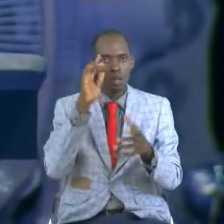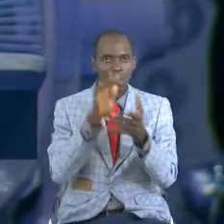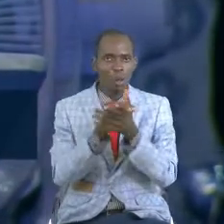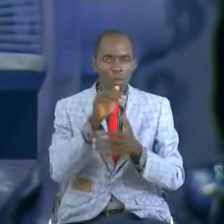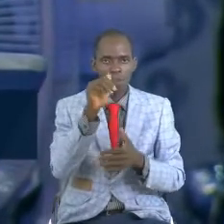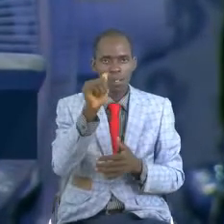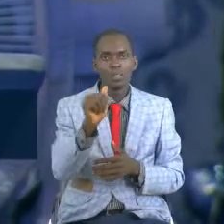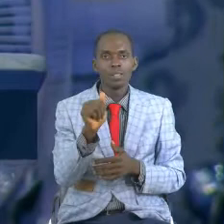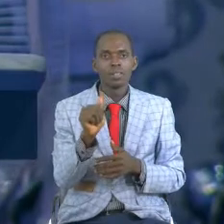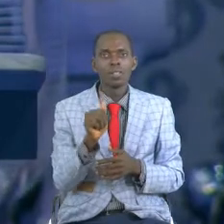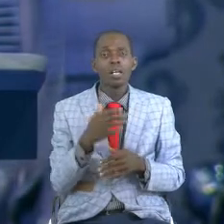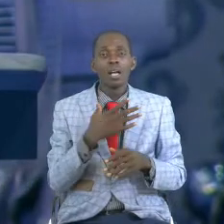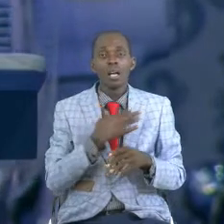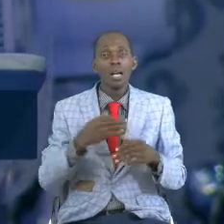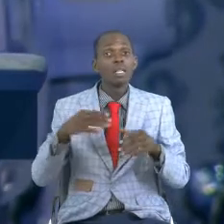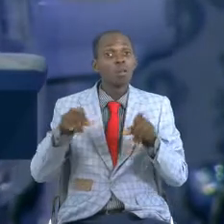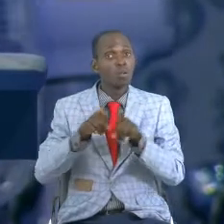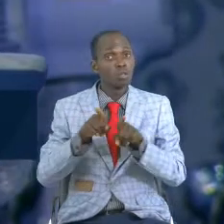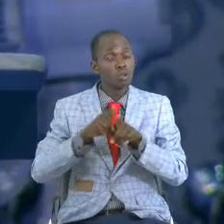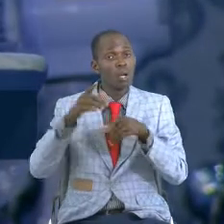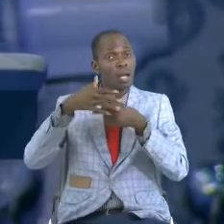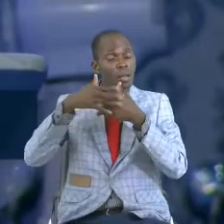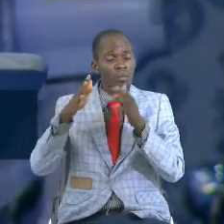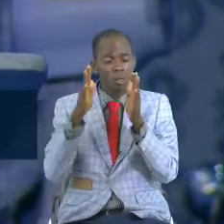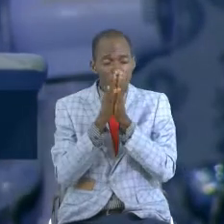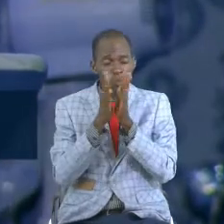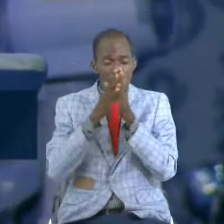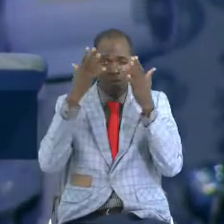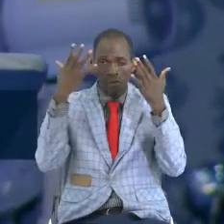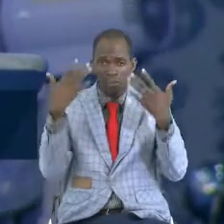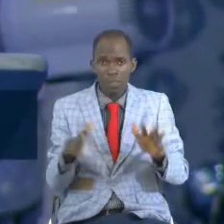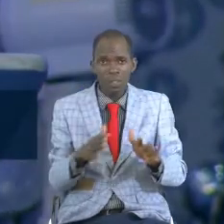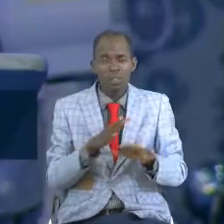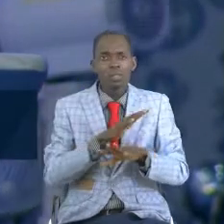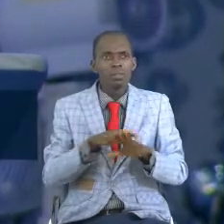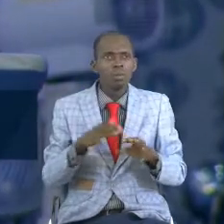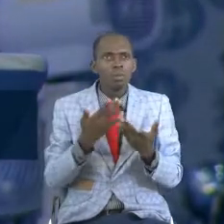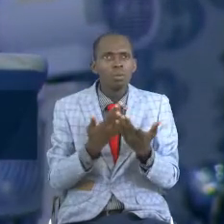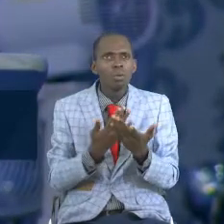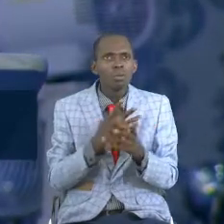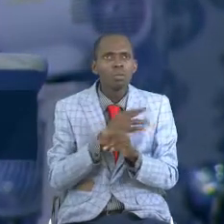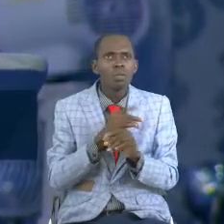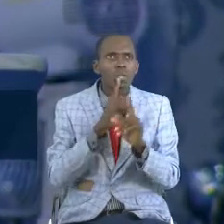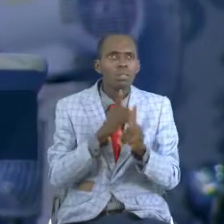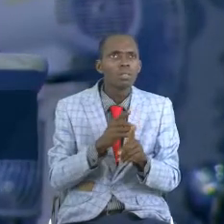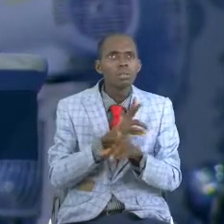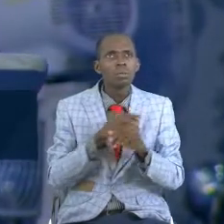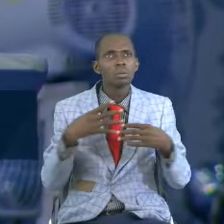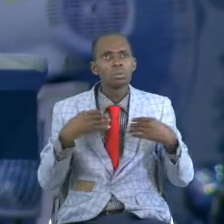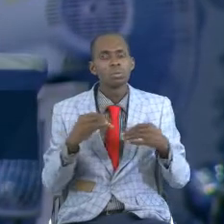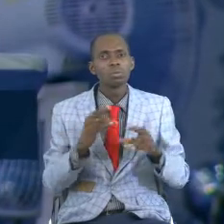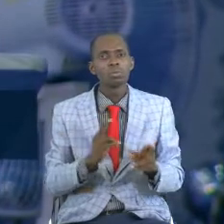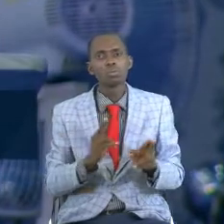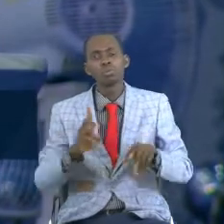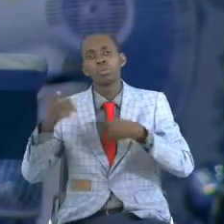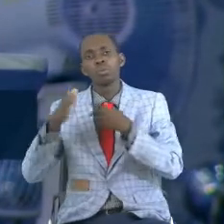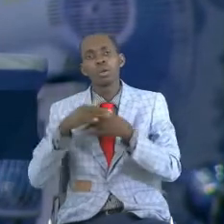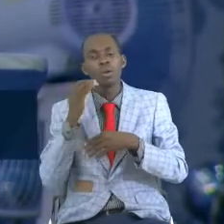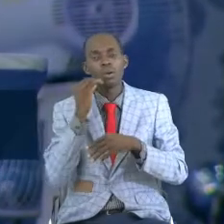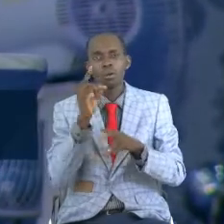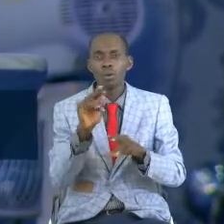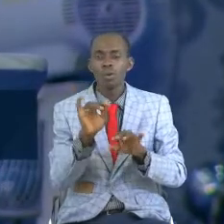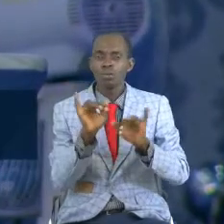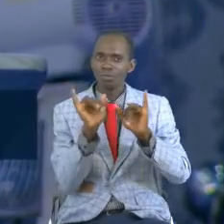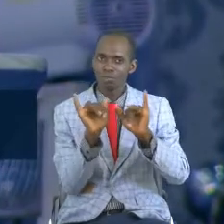until after we have listened to testimonies. You know why? In other places where the man of God